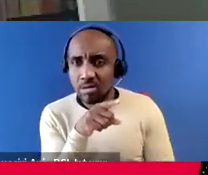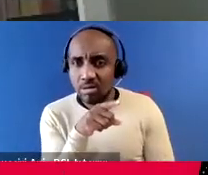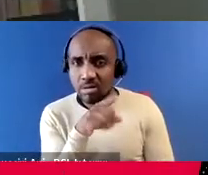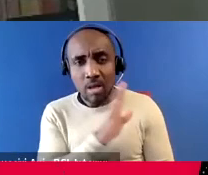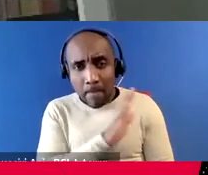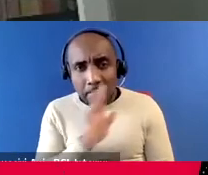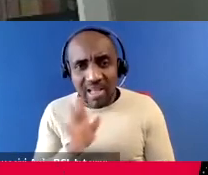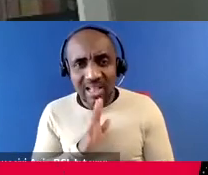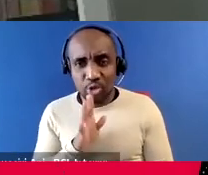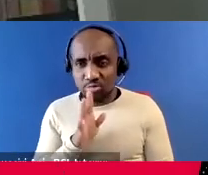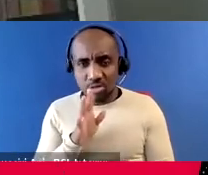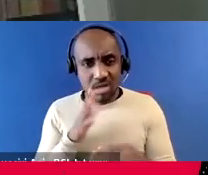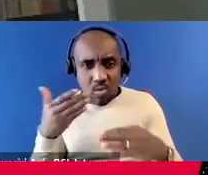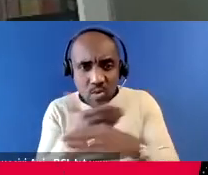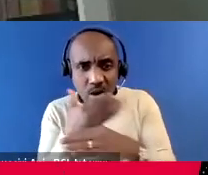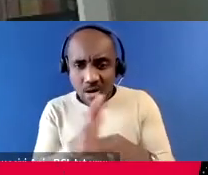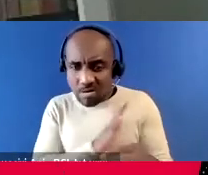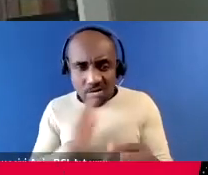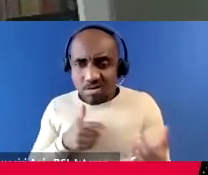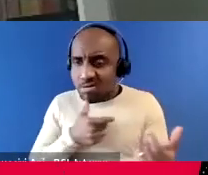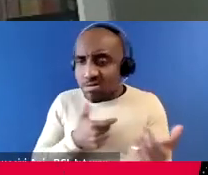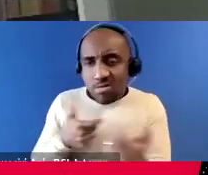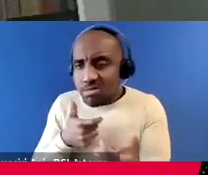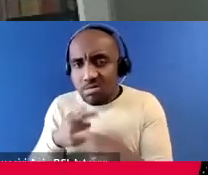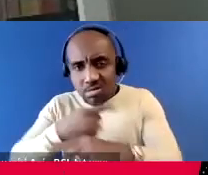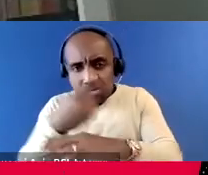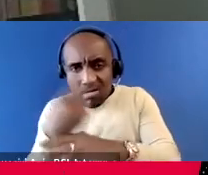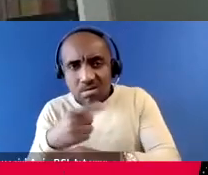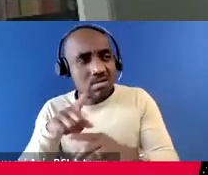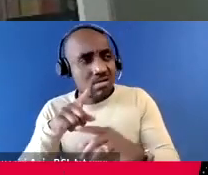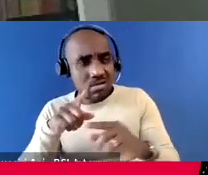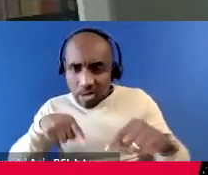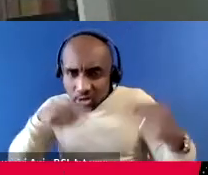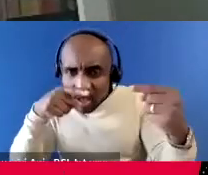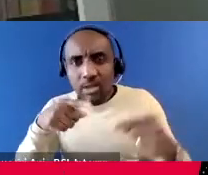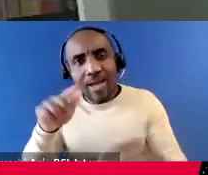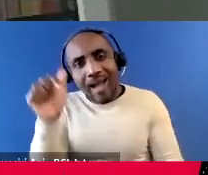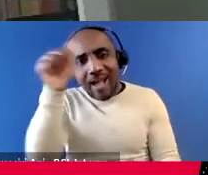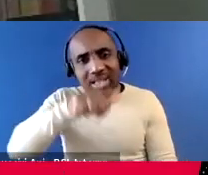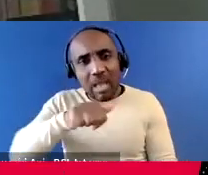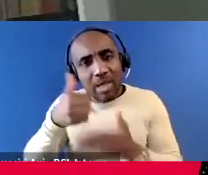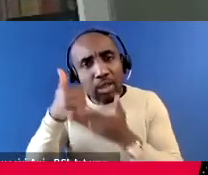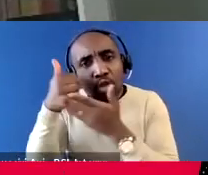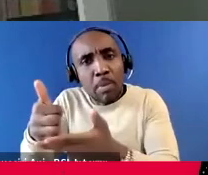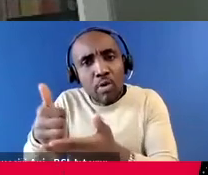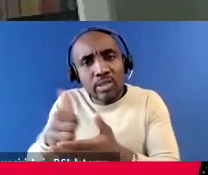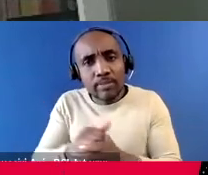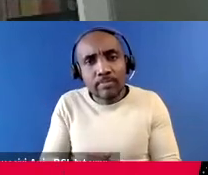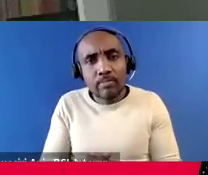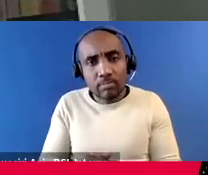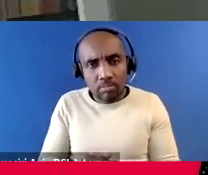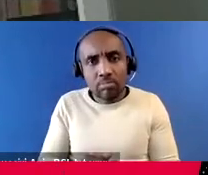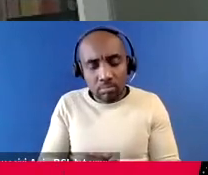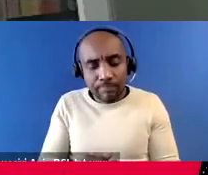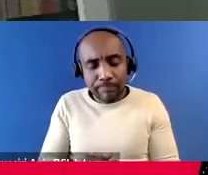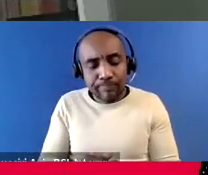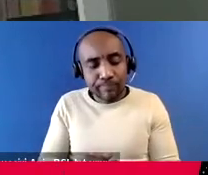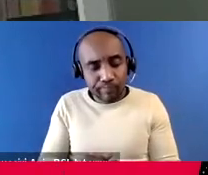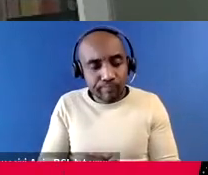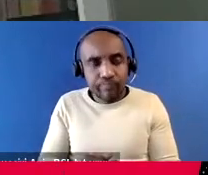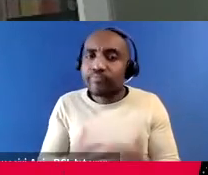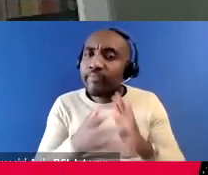to support and work with women's groups in Turkey and connect them with women's organizations, human rights organizations in the